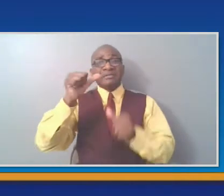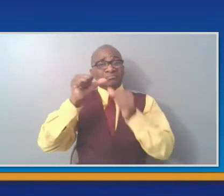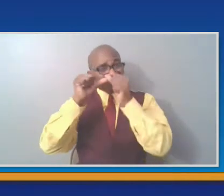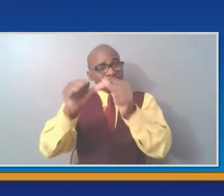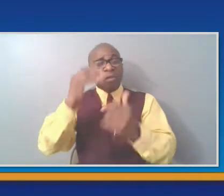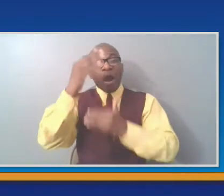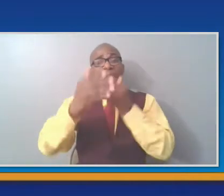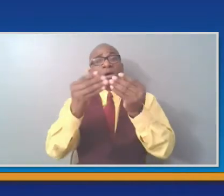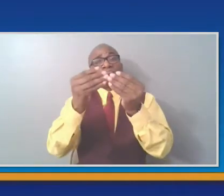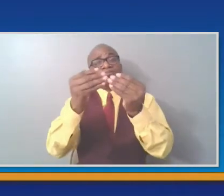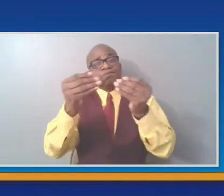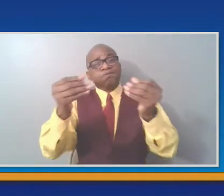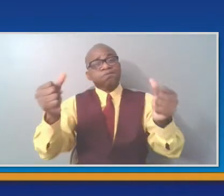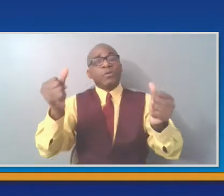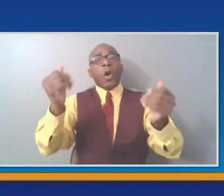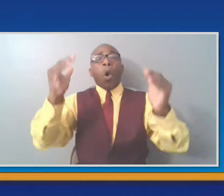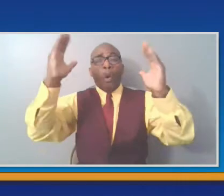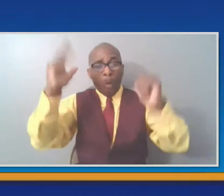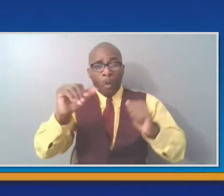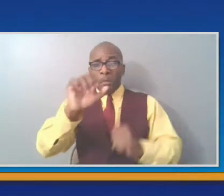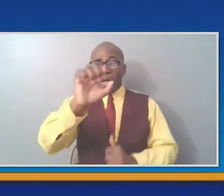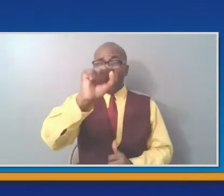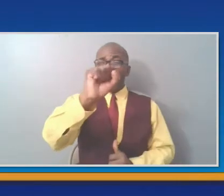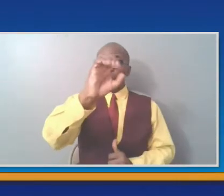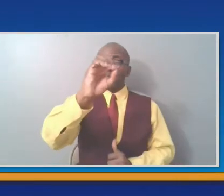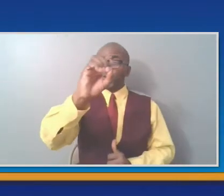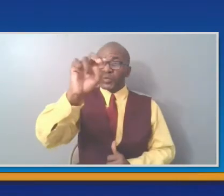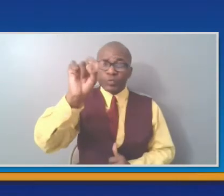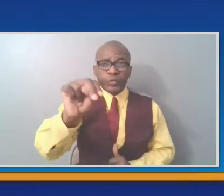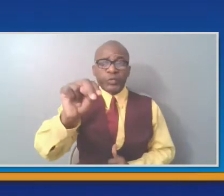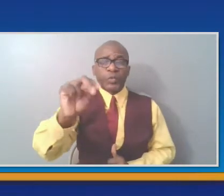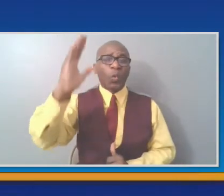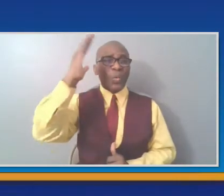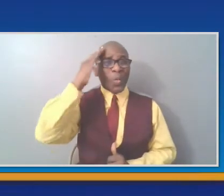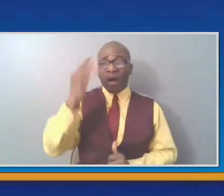It means a great deal to the people of New Rochelle and to all the people of Westchester. Thank you.